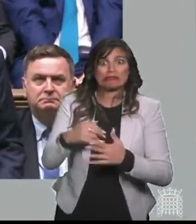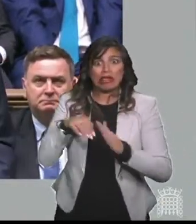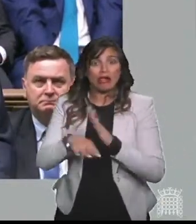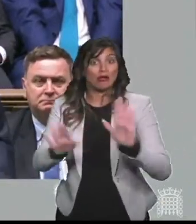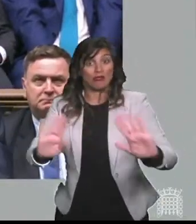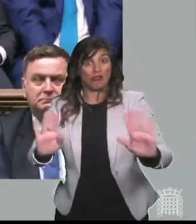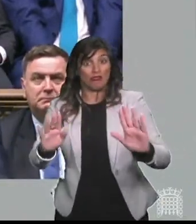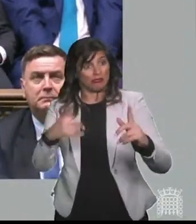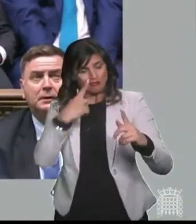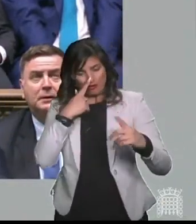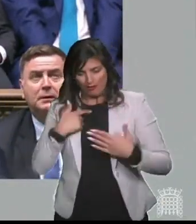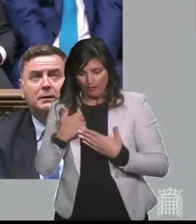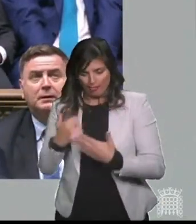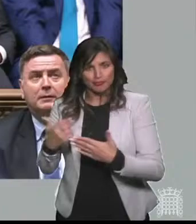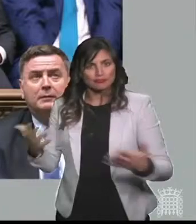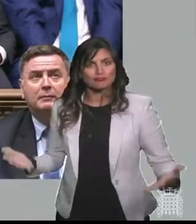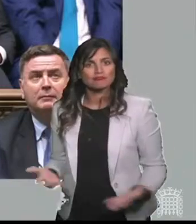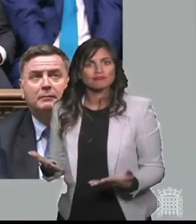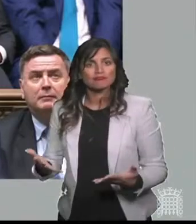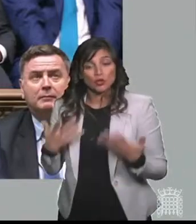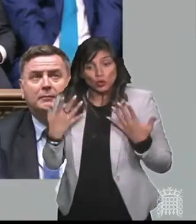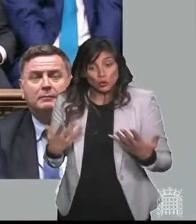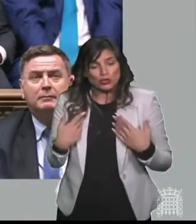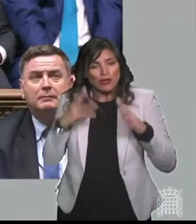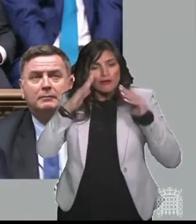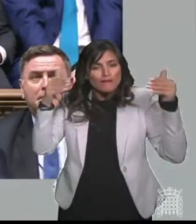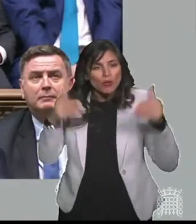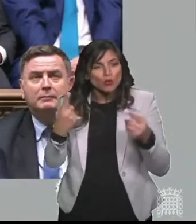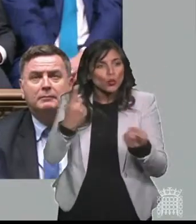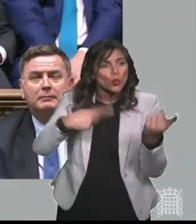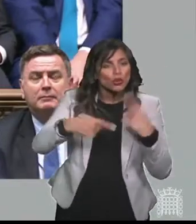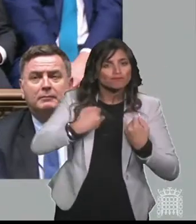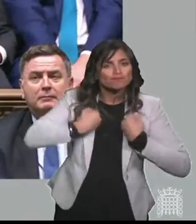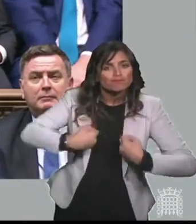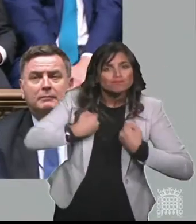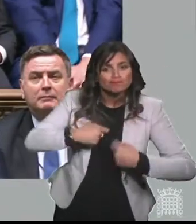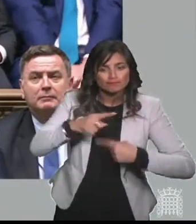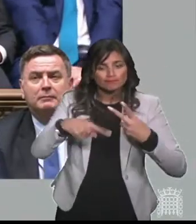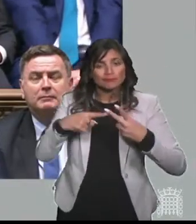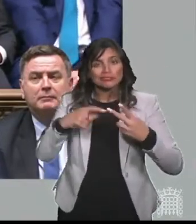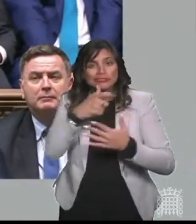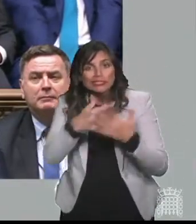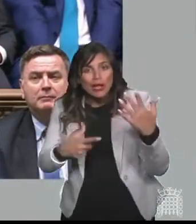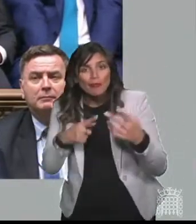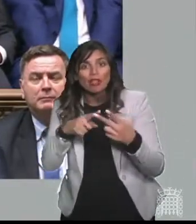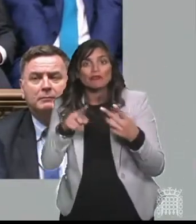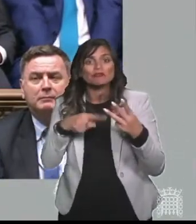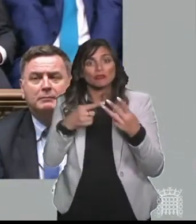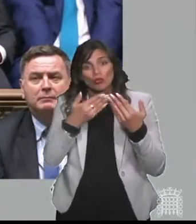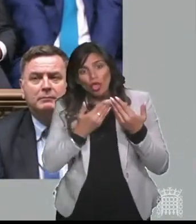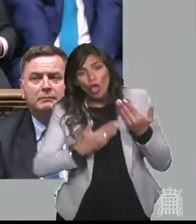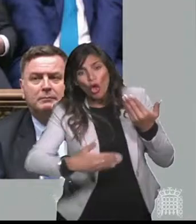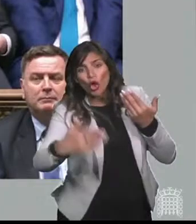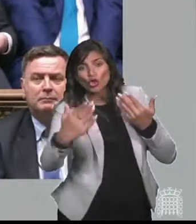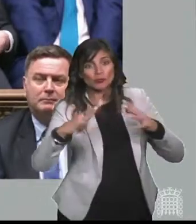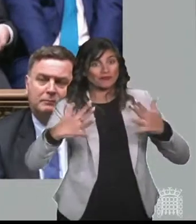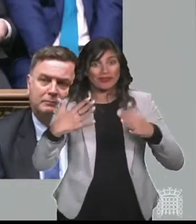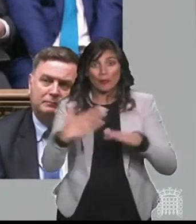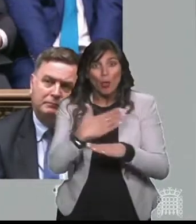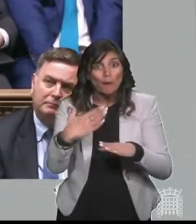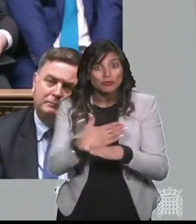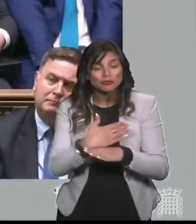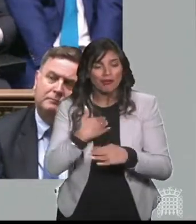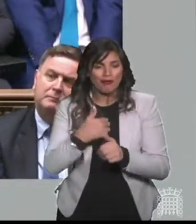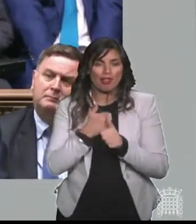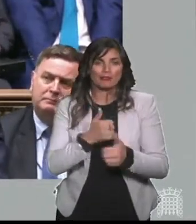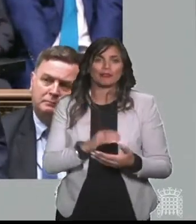we focus on helping those with sickness or disability and the long-term unemployed. Every year we sign